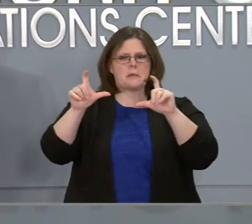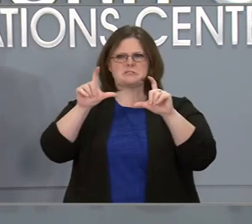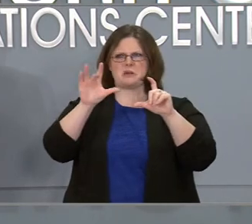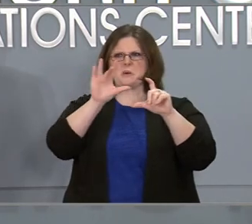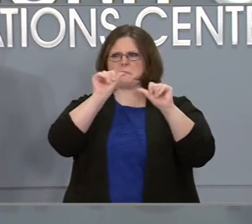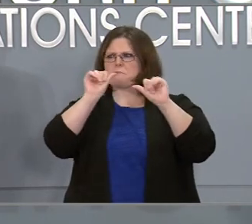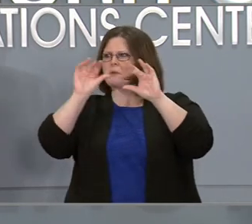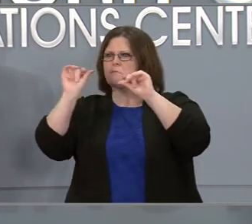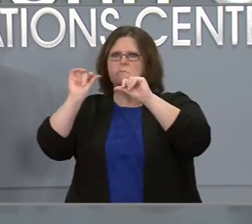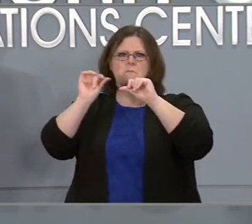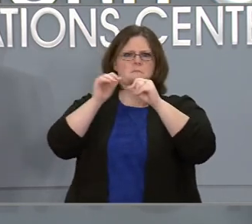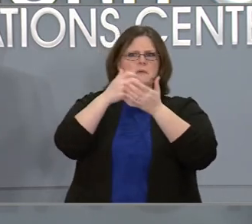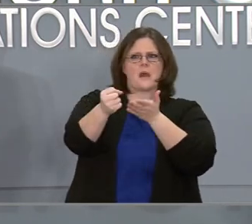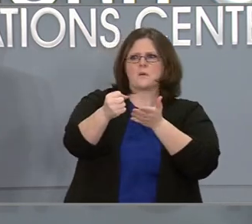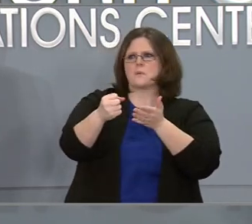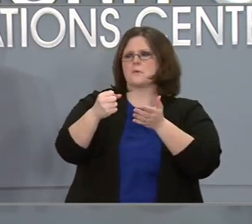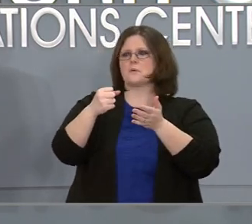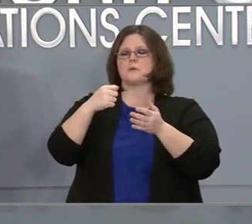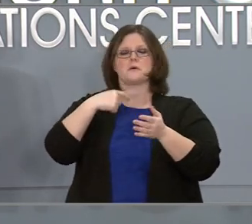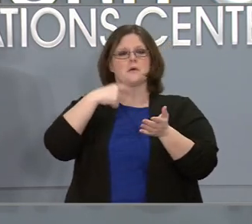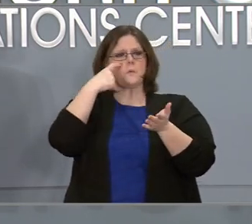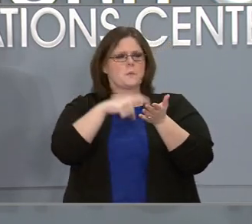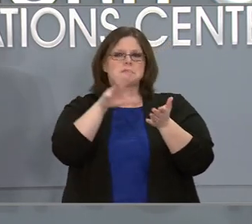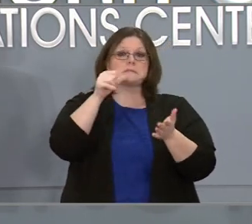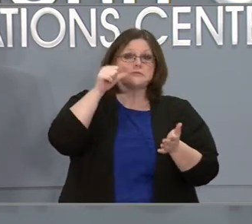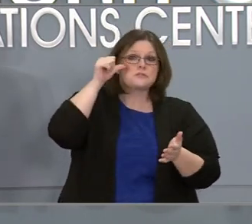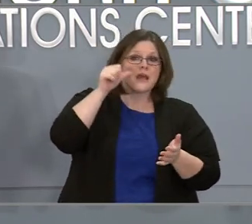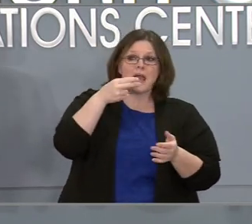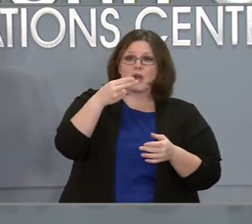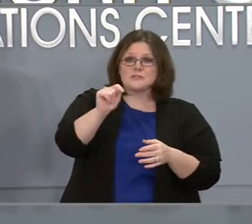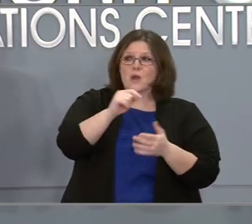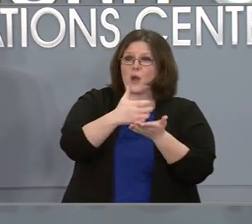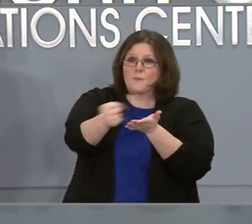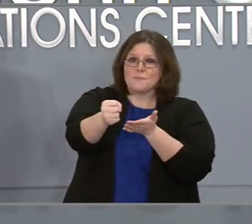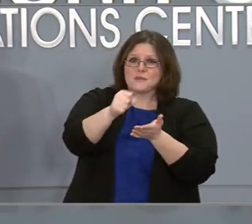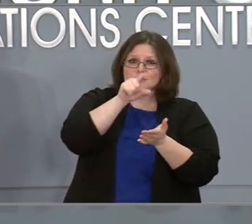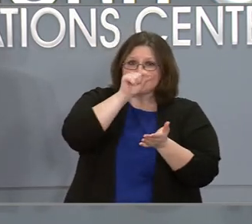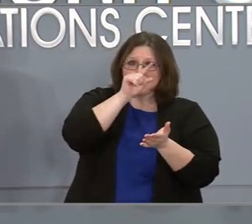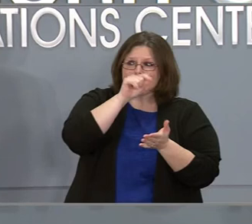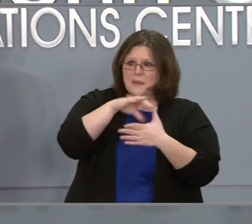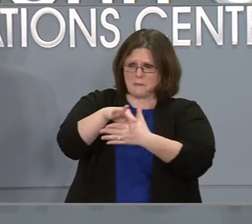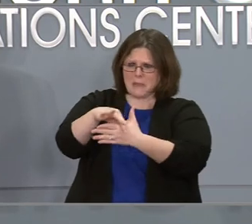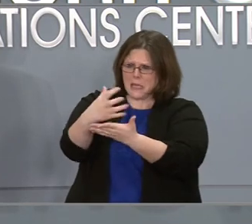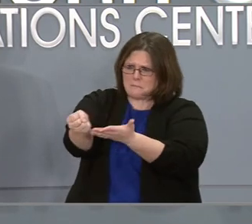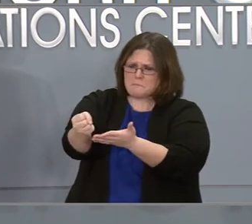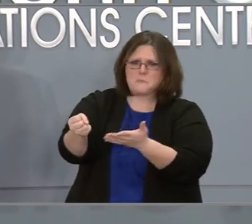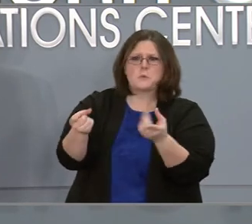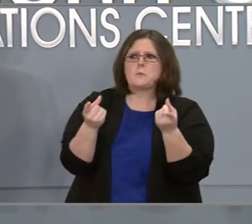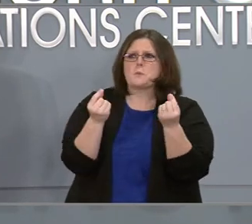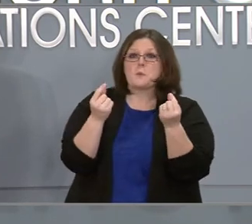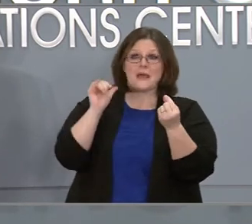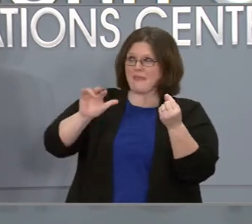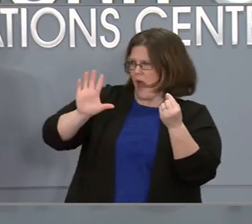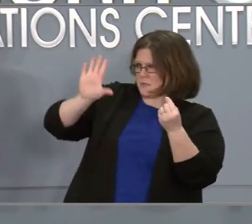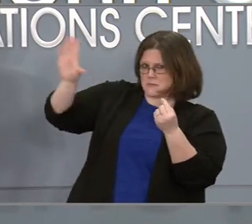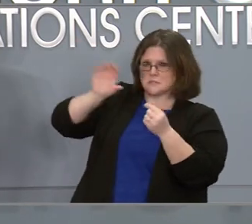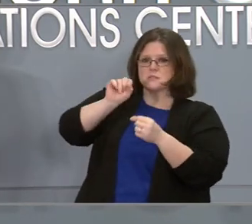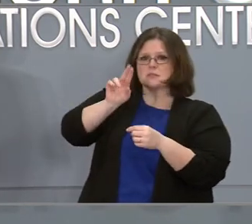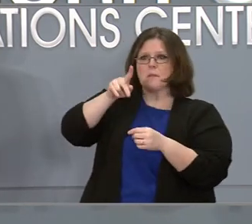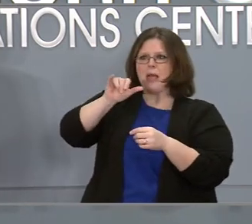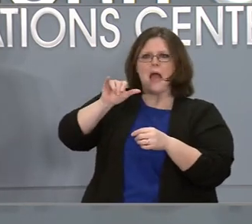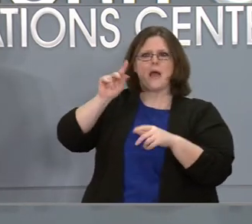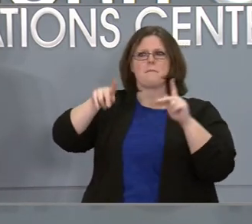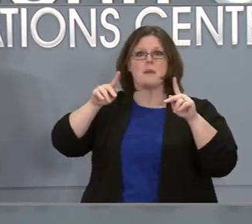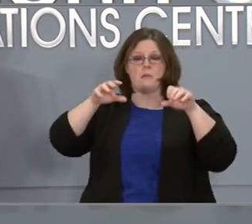of, I saw yesterday in a Harris Teeter, there was no chicken, there was no meat, you know. Speak to the, is that supply chain issues? Is that panic